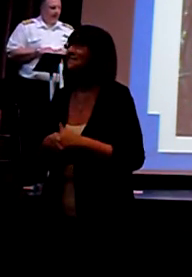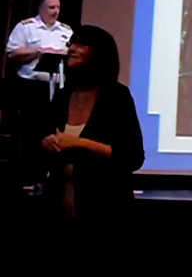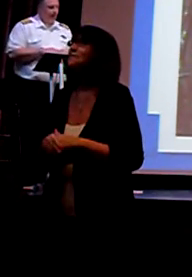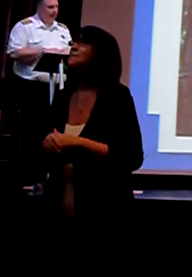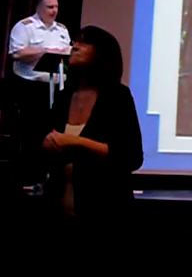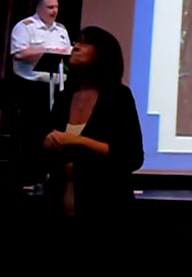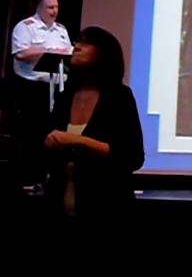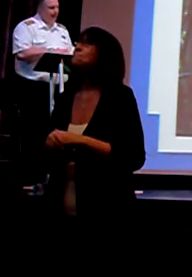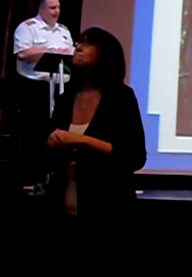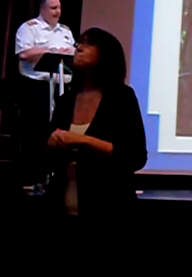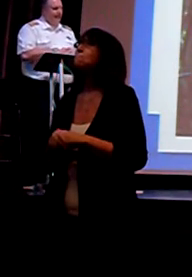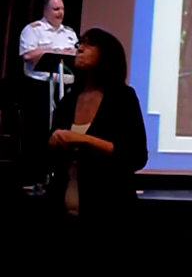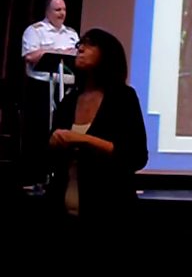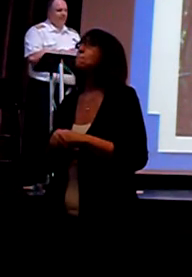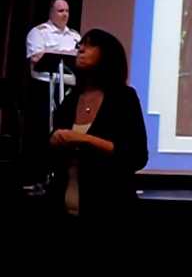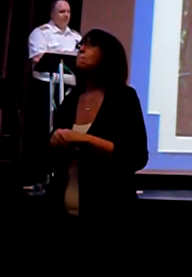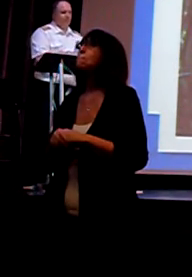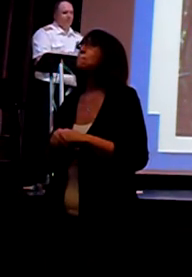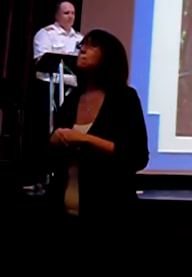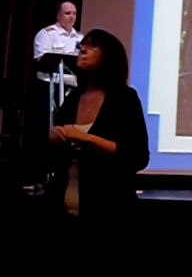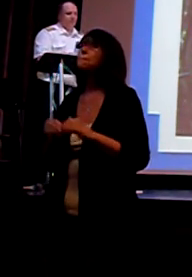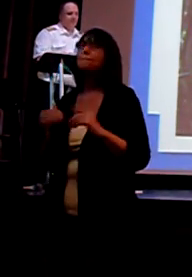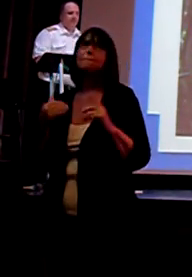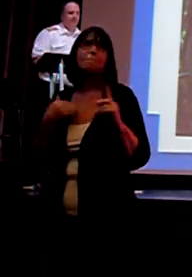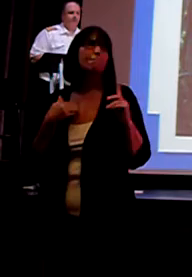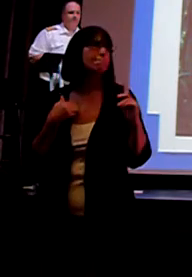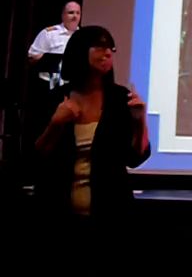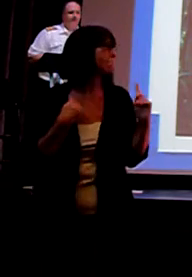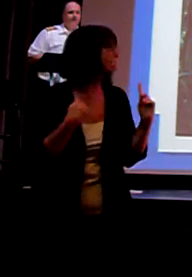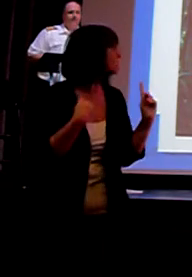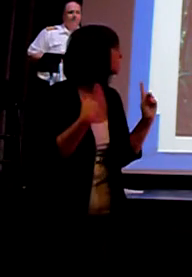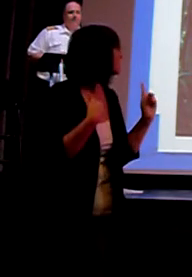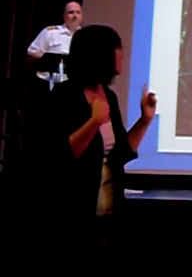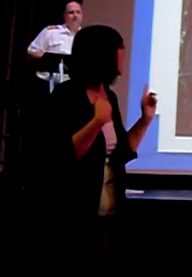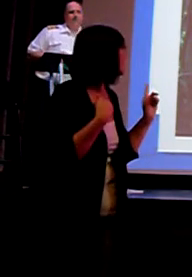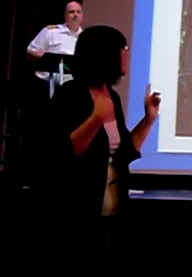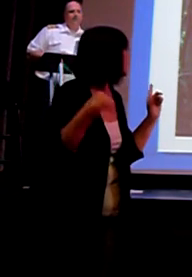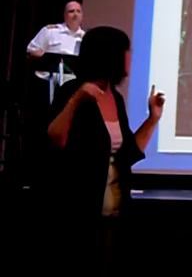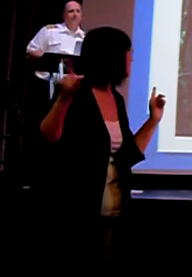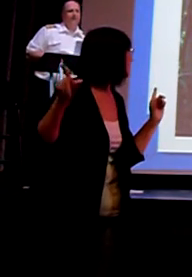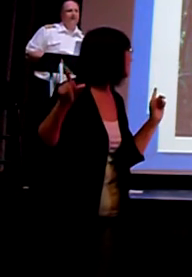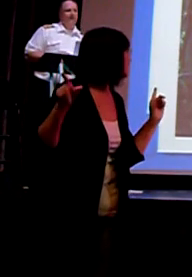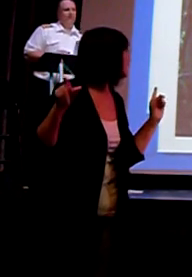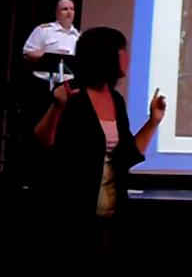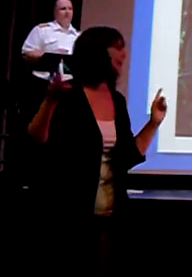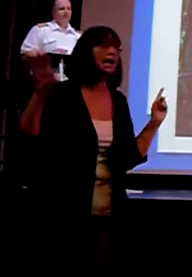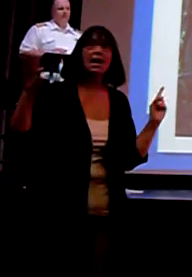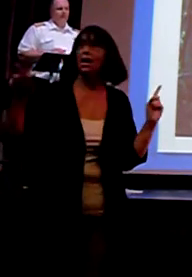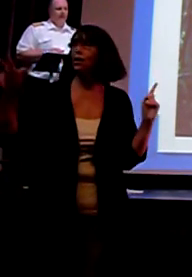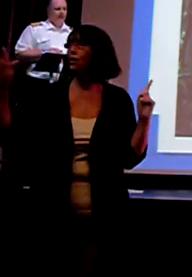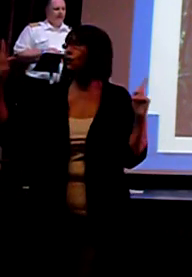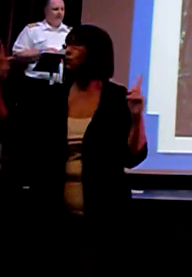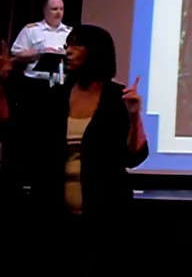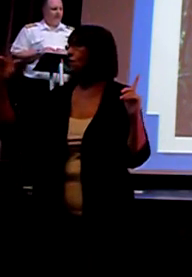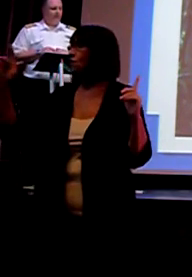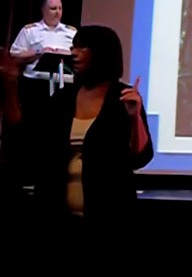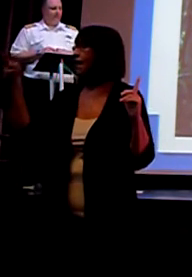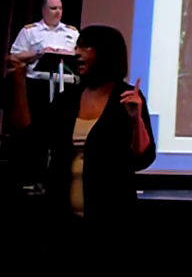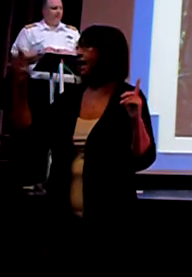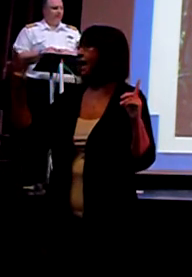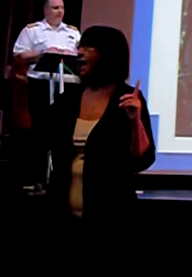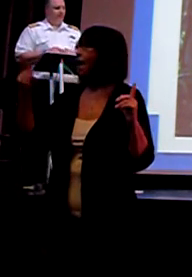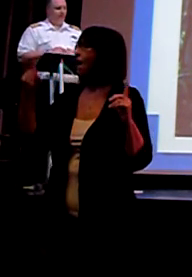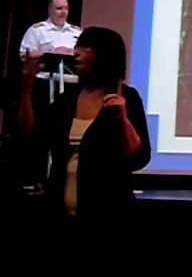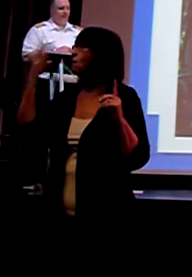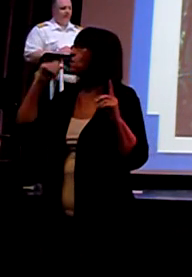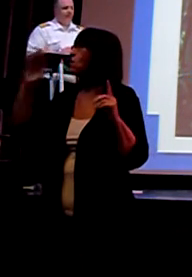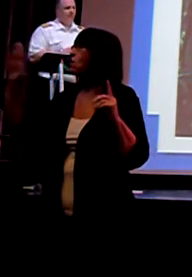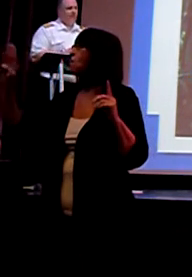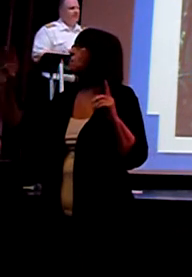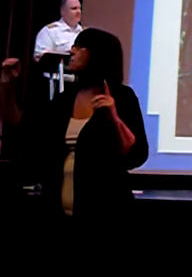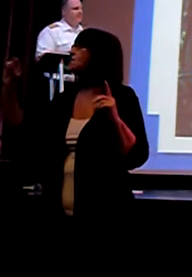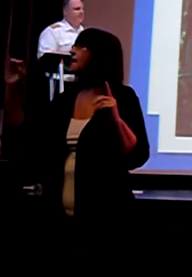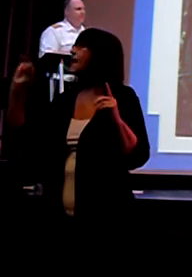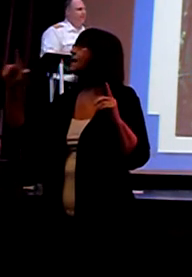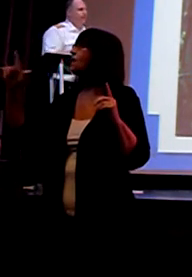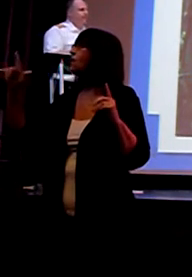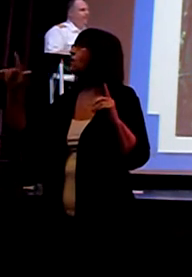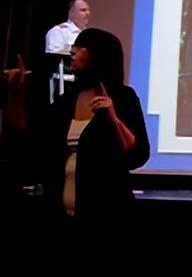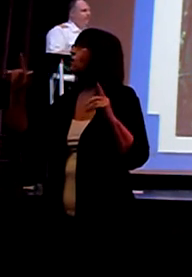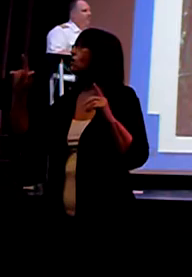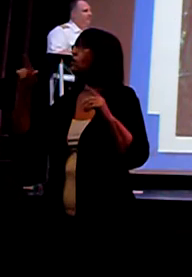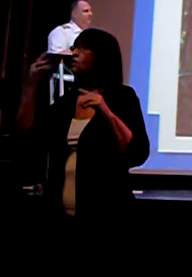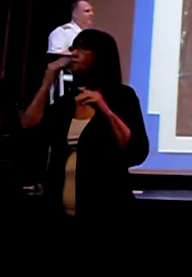And here we have the La Concepción Jardín Botánico, which is a 23-hectare botanical garden, which is